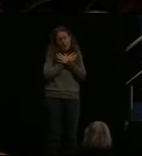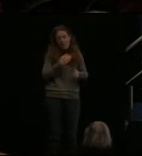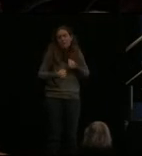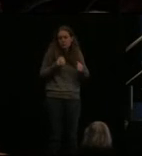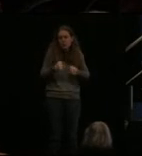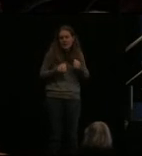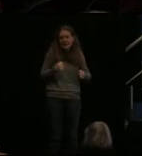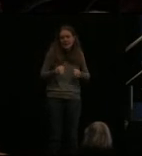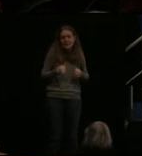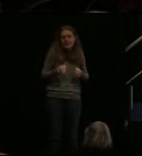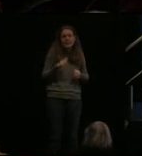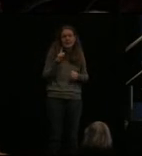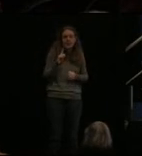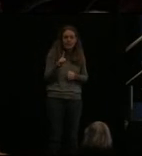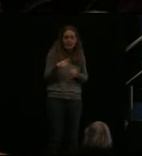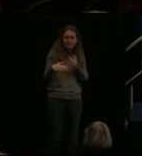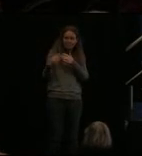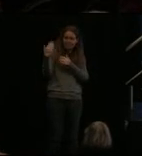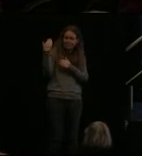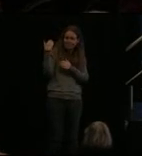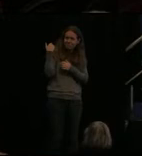but